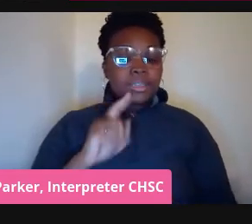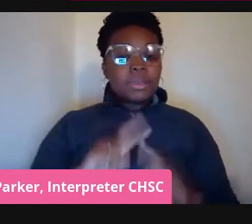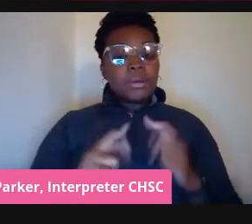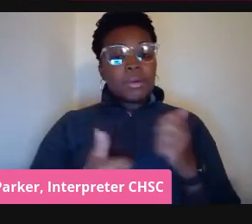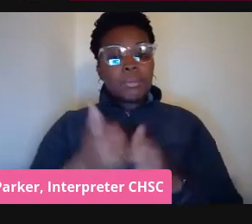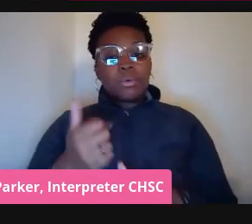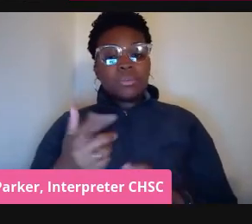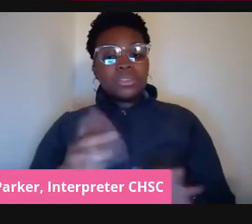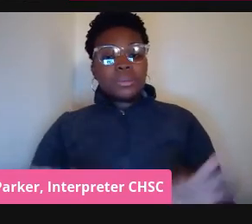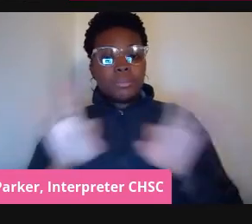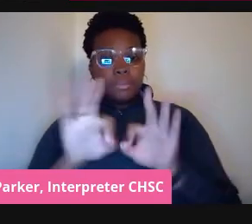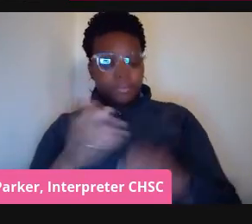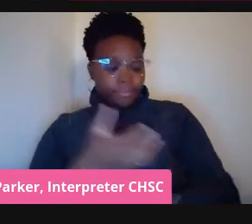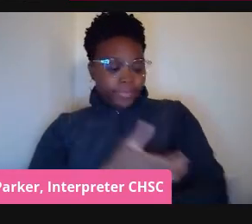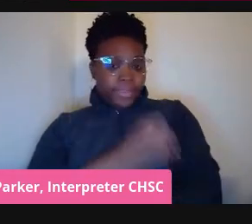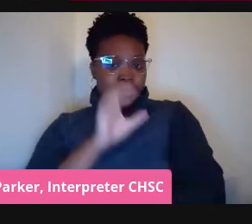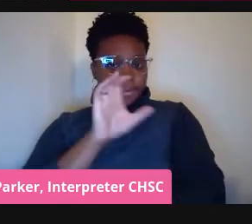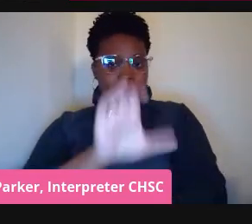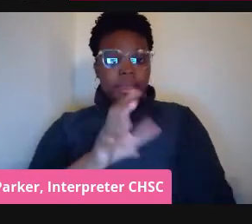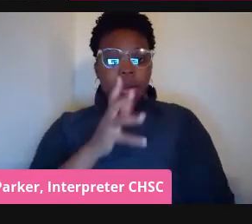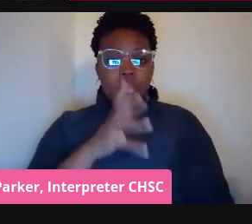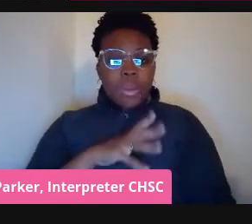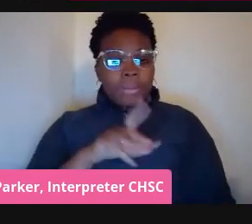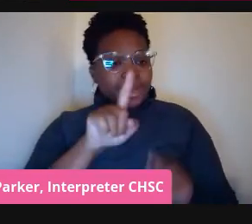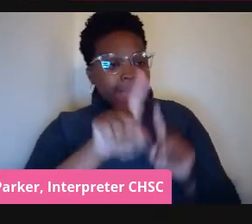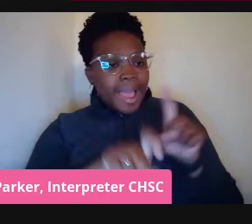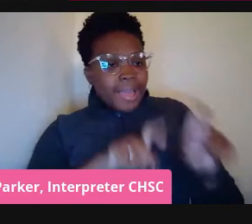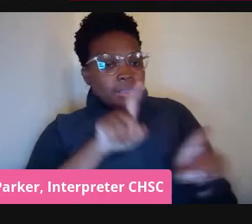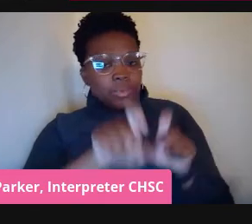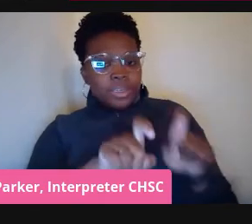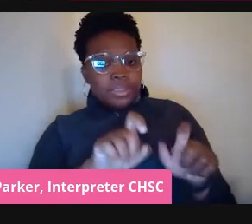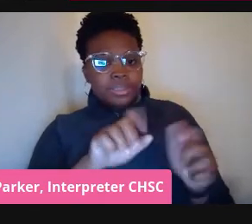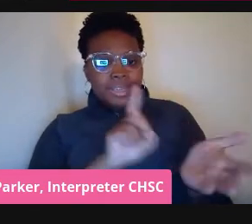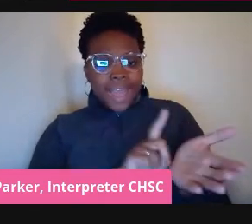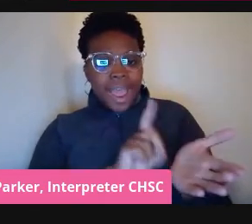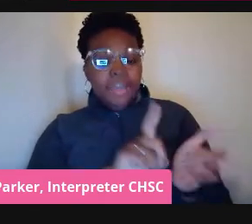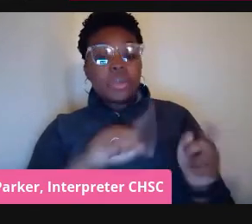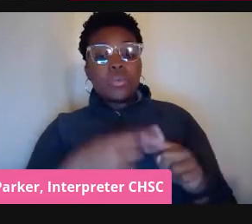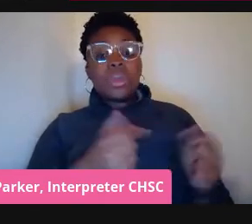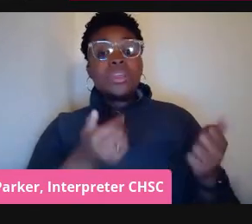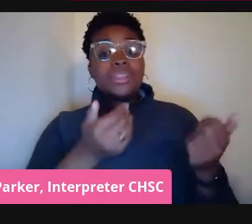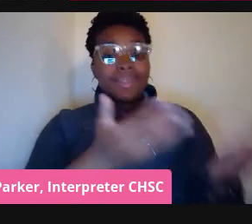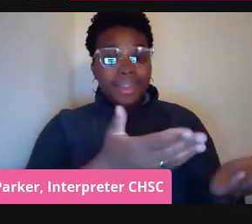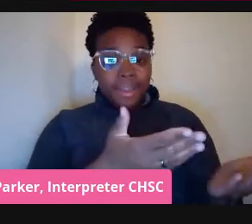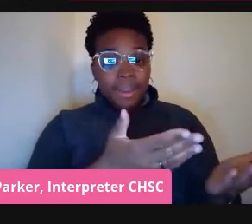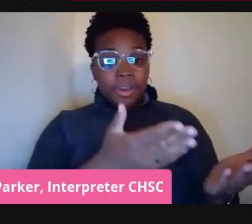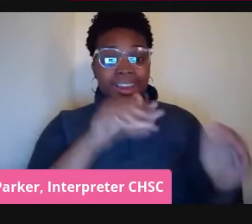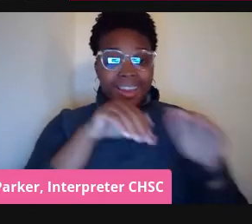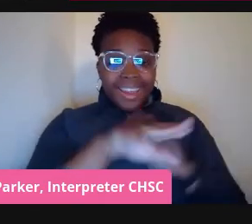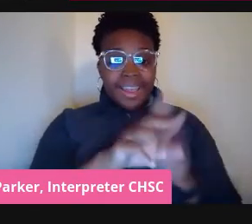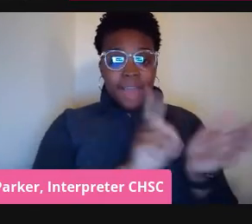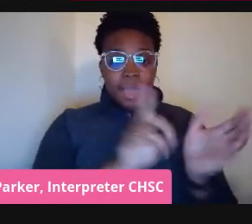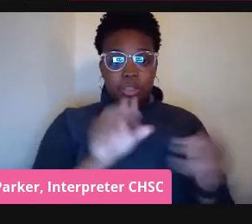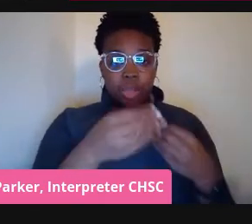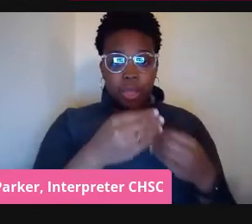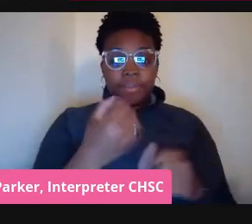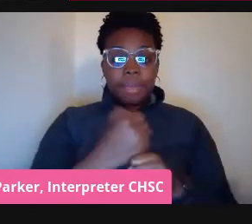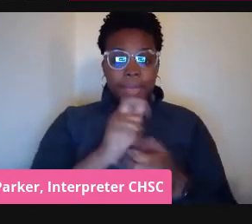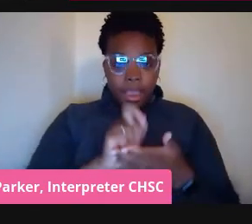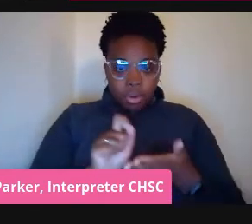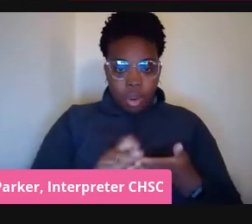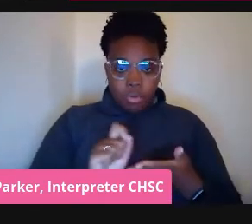women to ask those questions of their doctors when they're in the doctor's office. Make your notes, make your